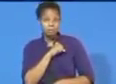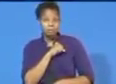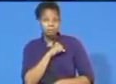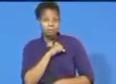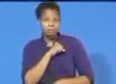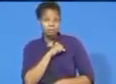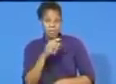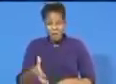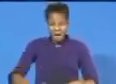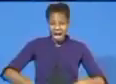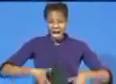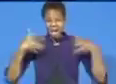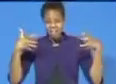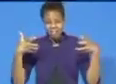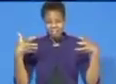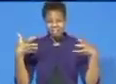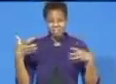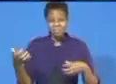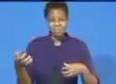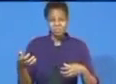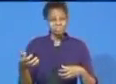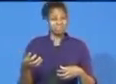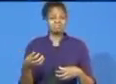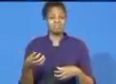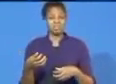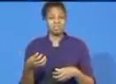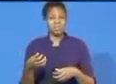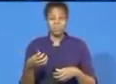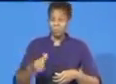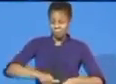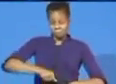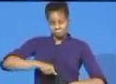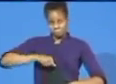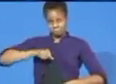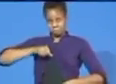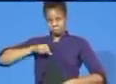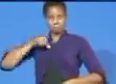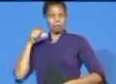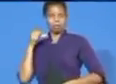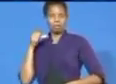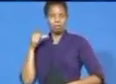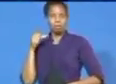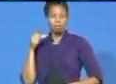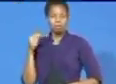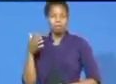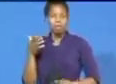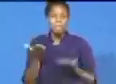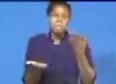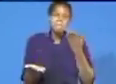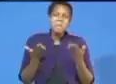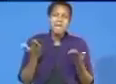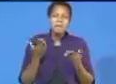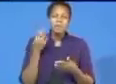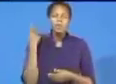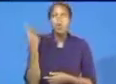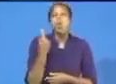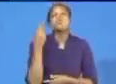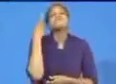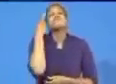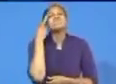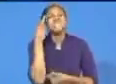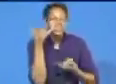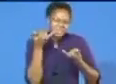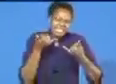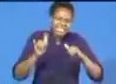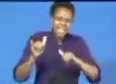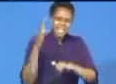rage, of unrestrained pride. Maybe the only reason you're